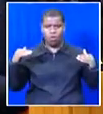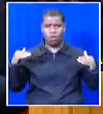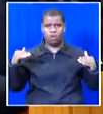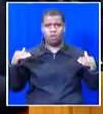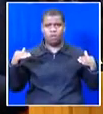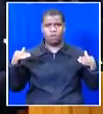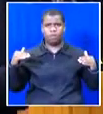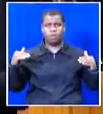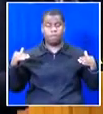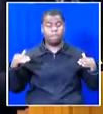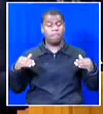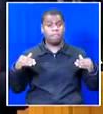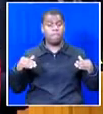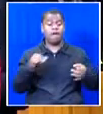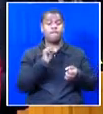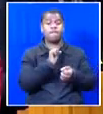and freedom of speech. Yes.